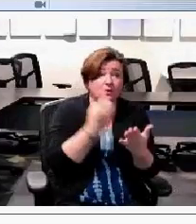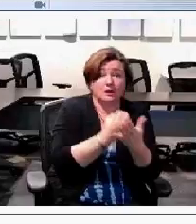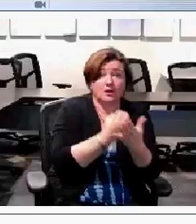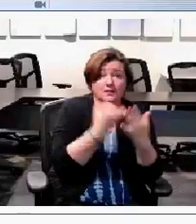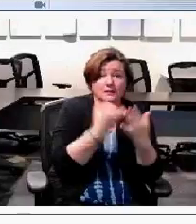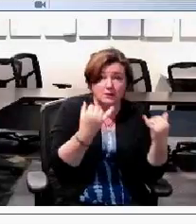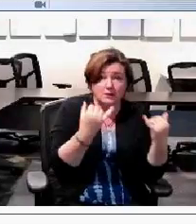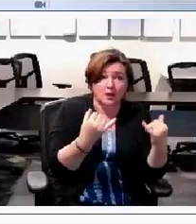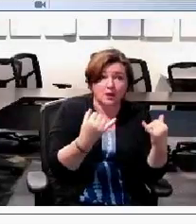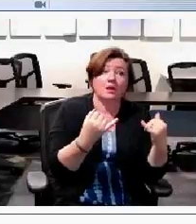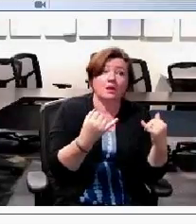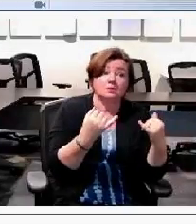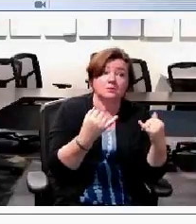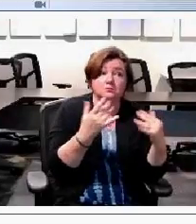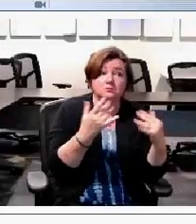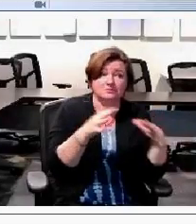now,